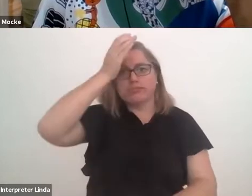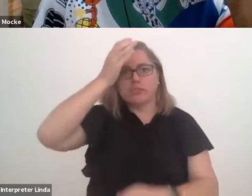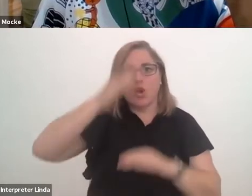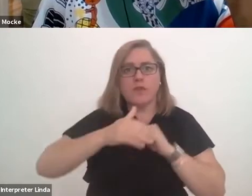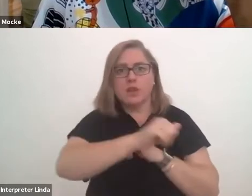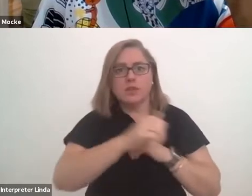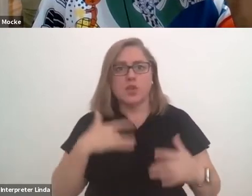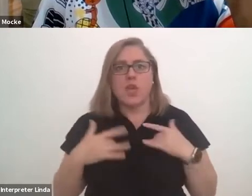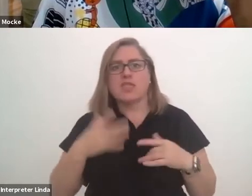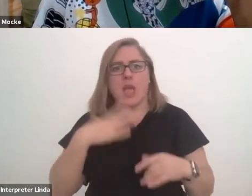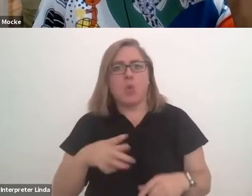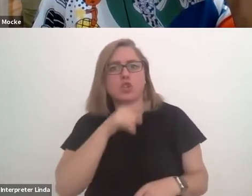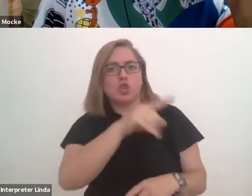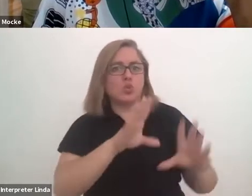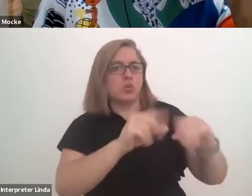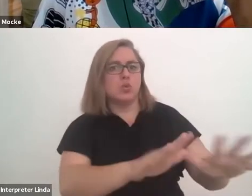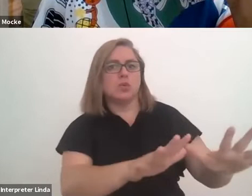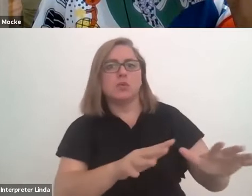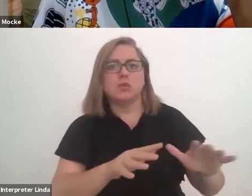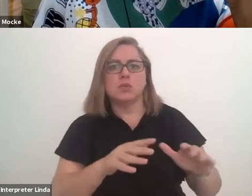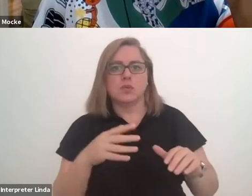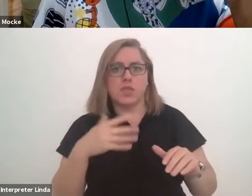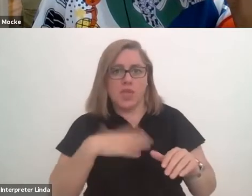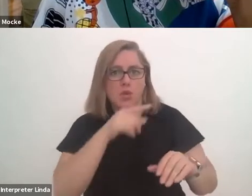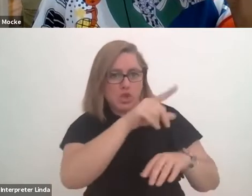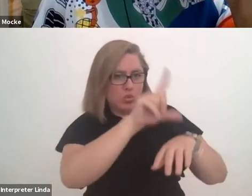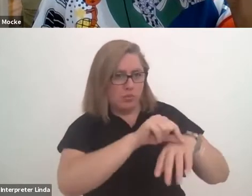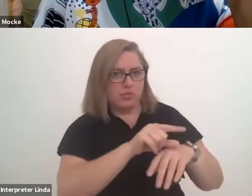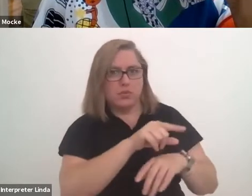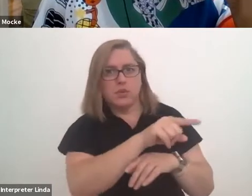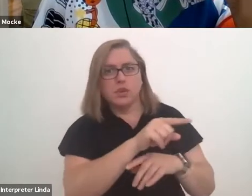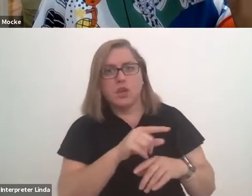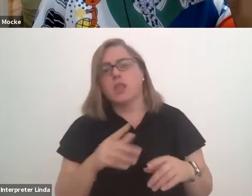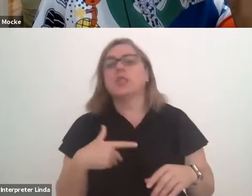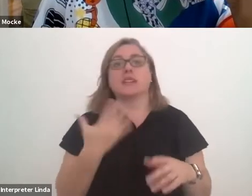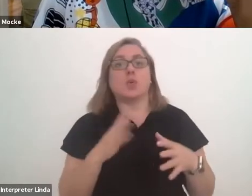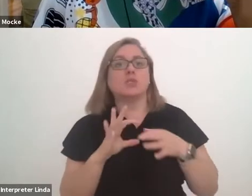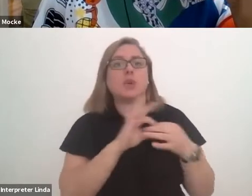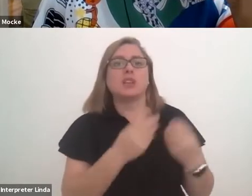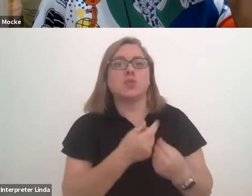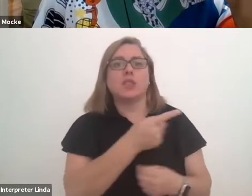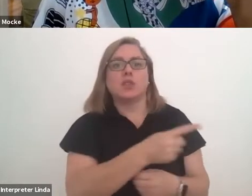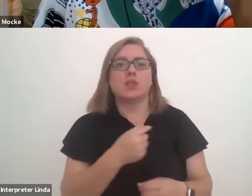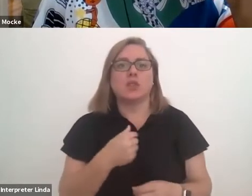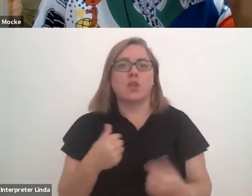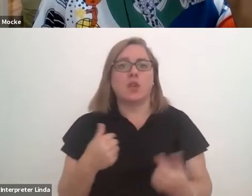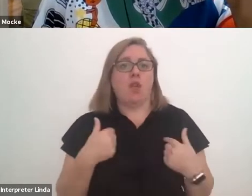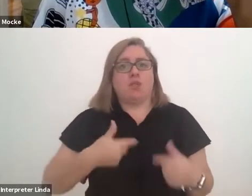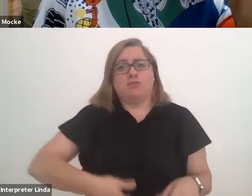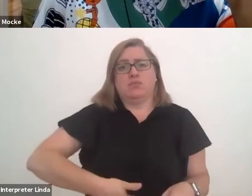just want to silence you. They want you to disappear. They don't want to engage with you. And I kind of know